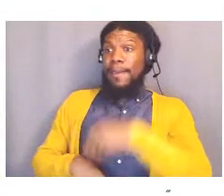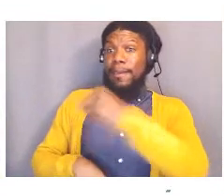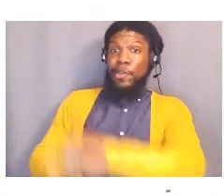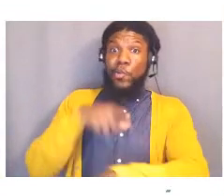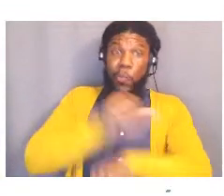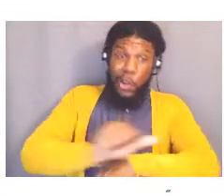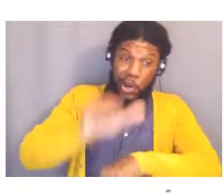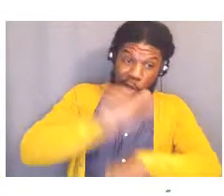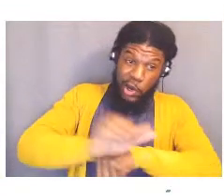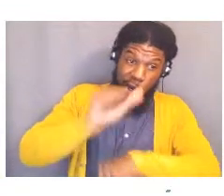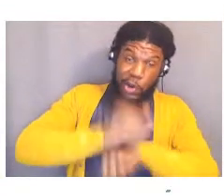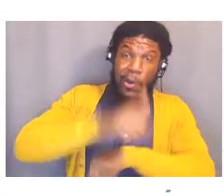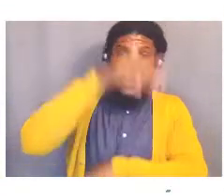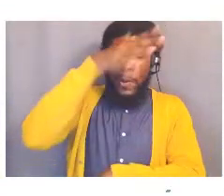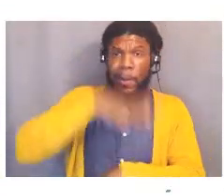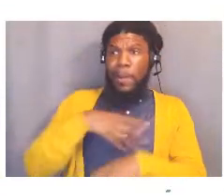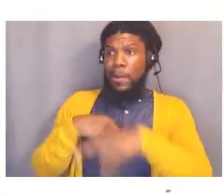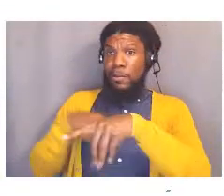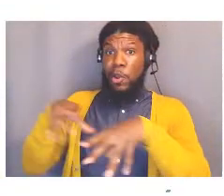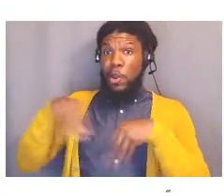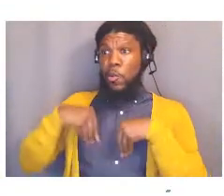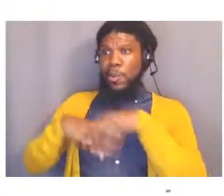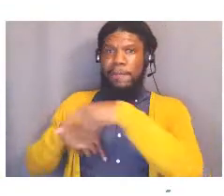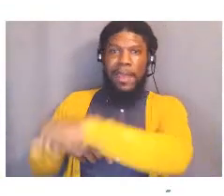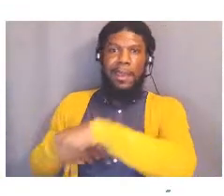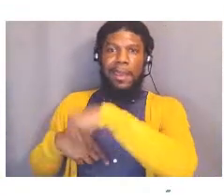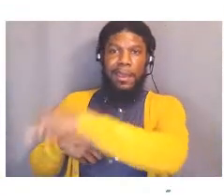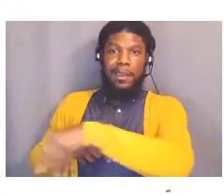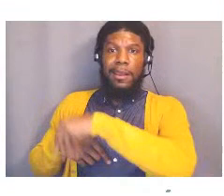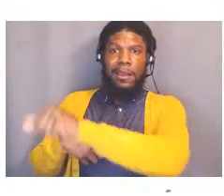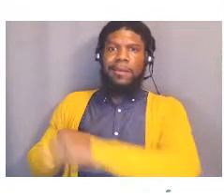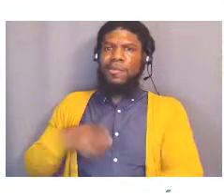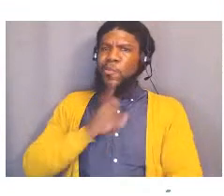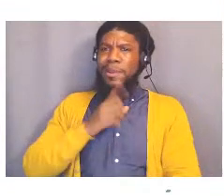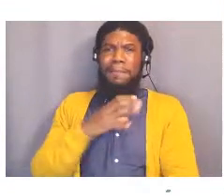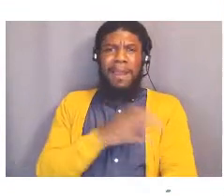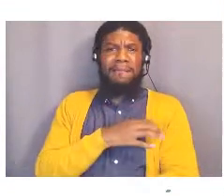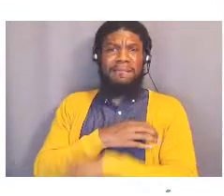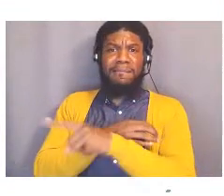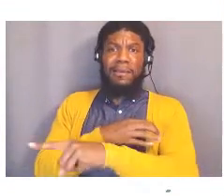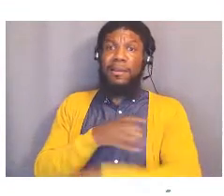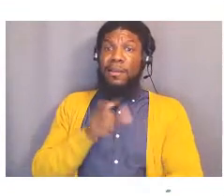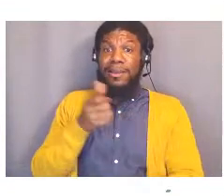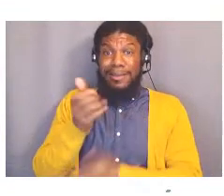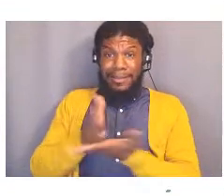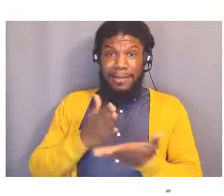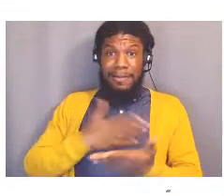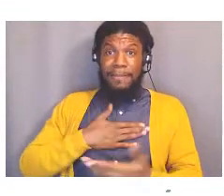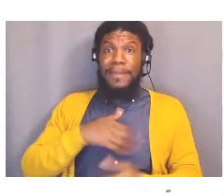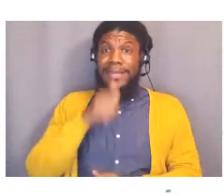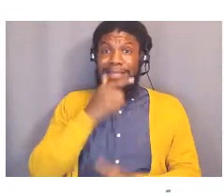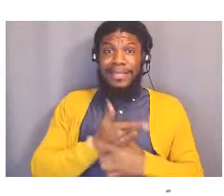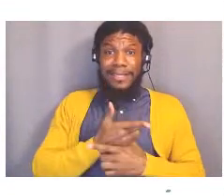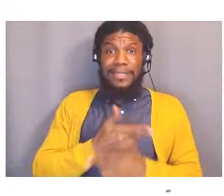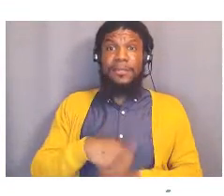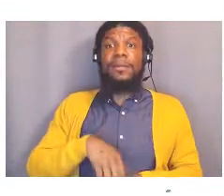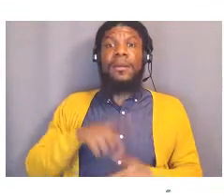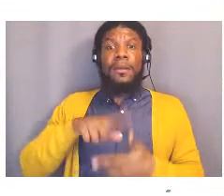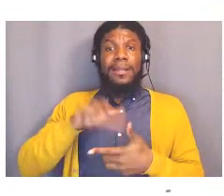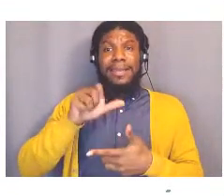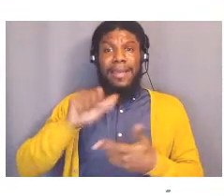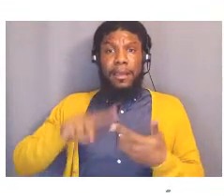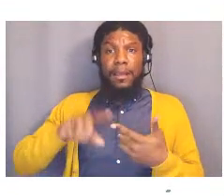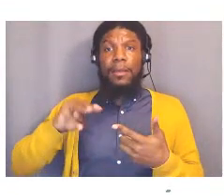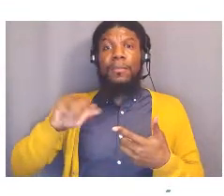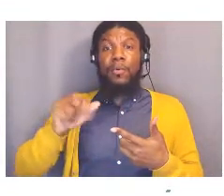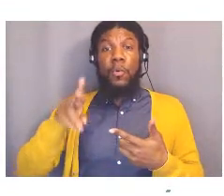the money. Mr. Boulder's powerful mean. He sold away some of my sisters, Leah, Soph, and Mariah, when